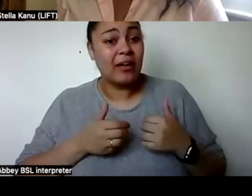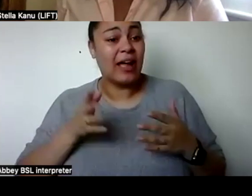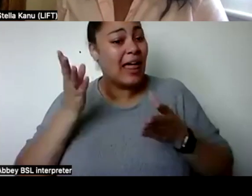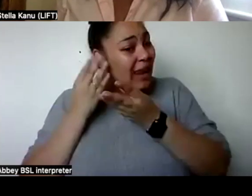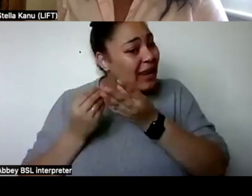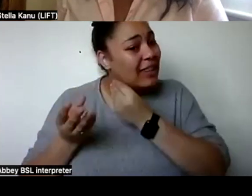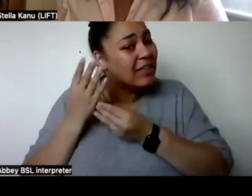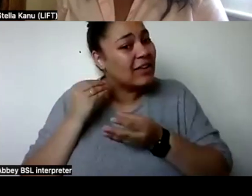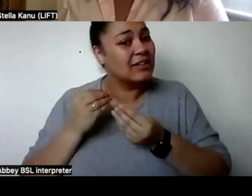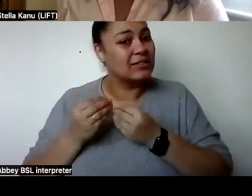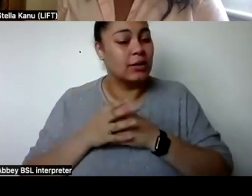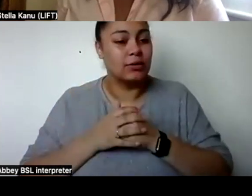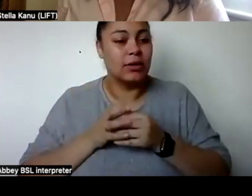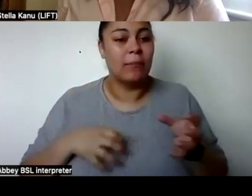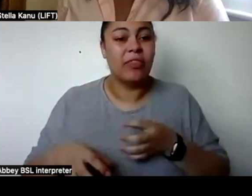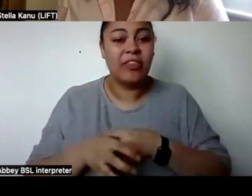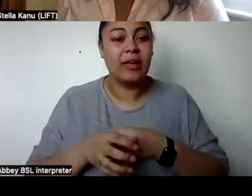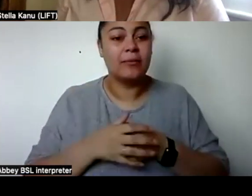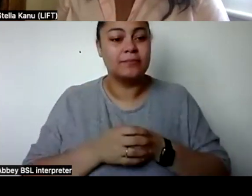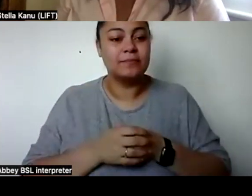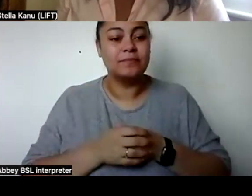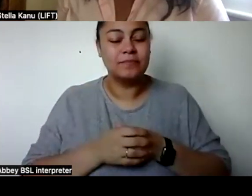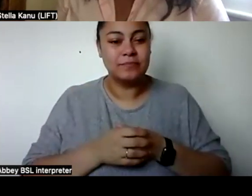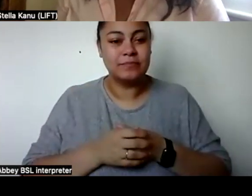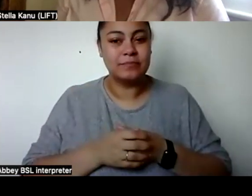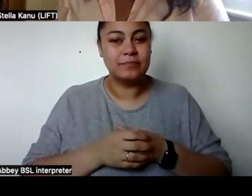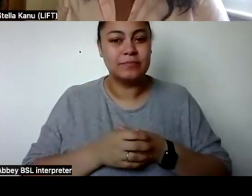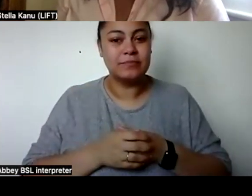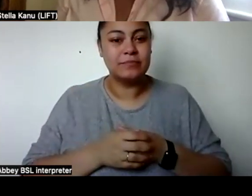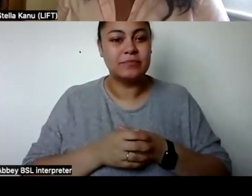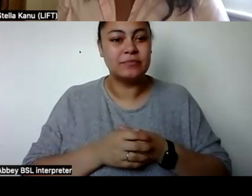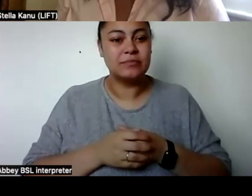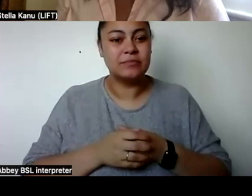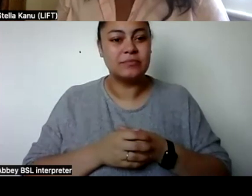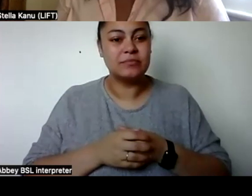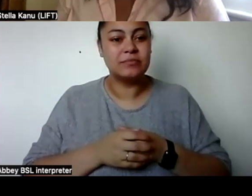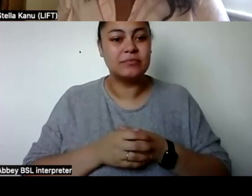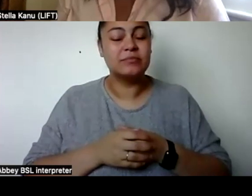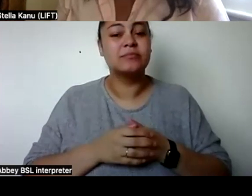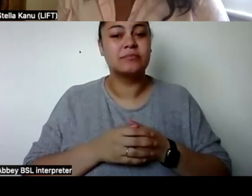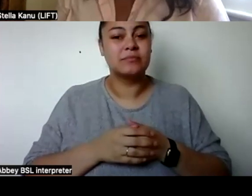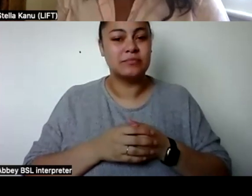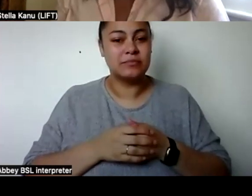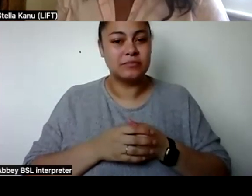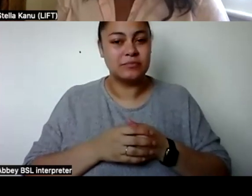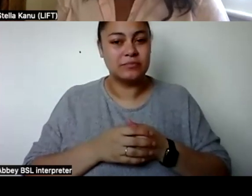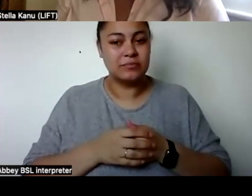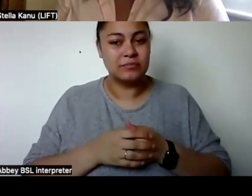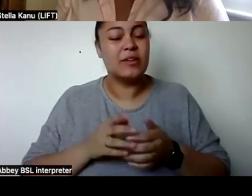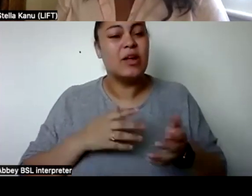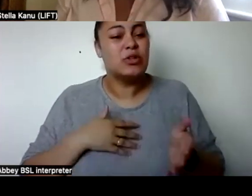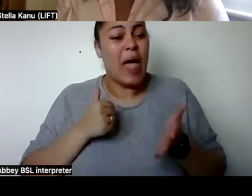listening, and be prepared again to shift things if they were needed to keep to enable people to keep a balance and keep on